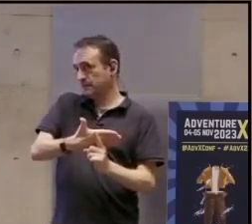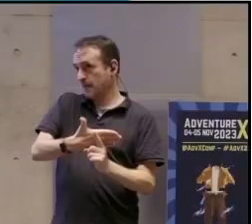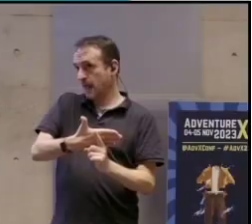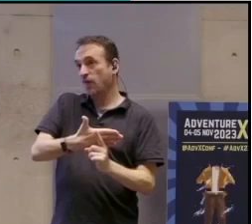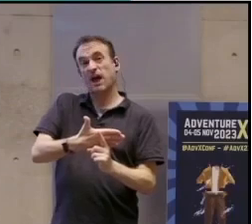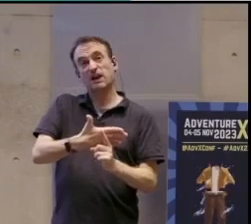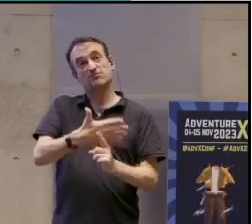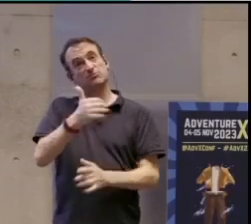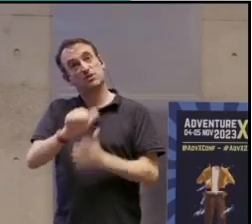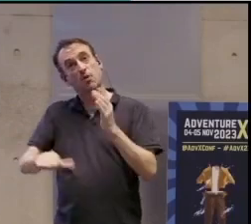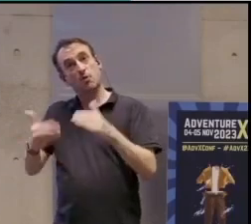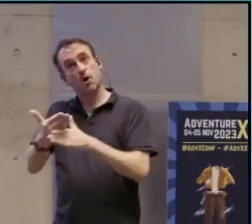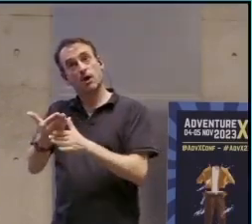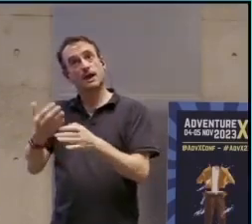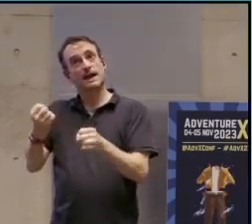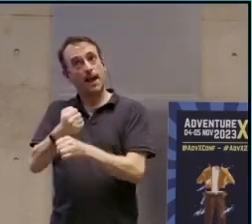games.